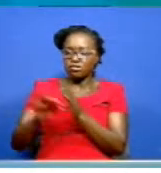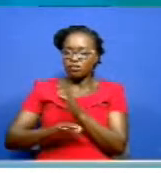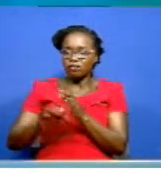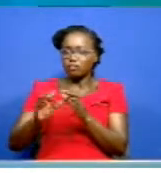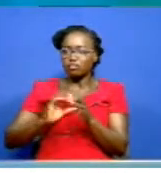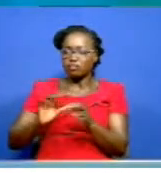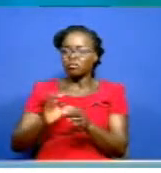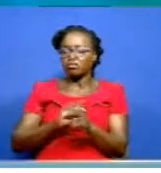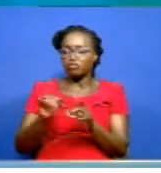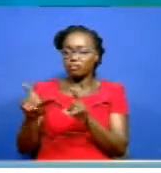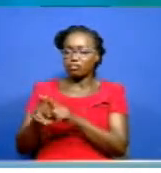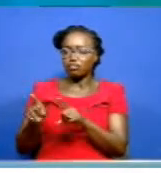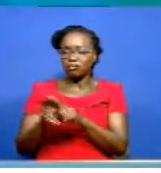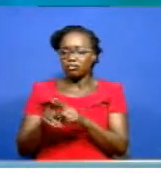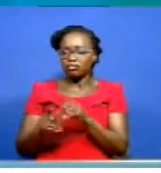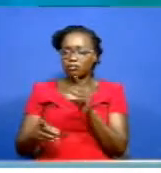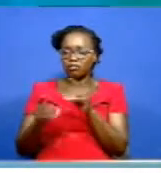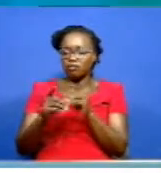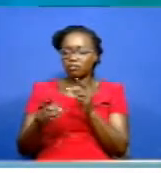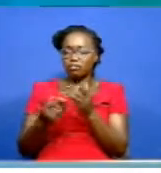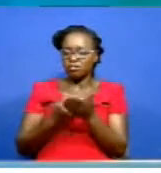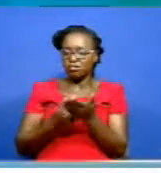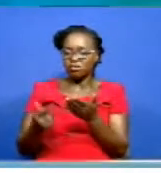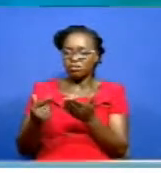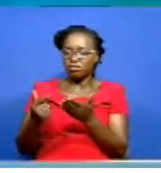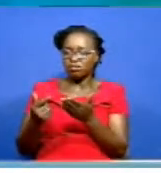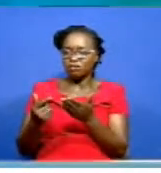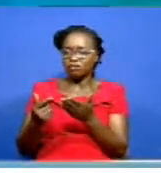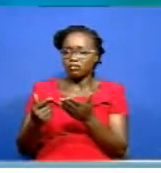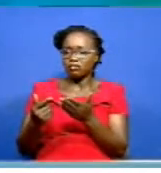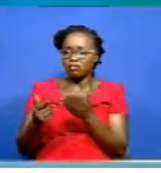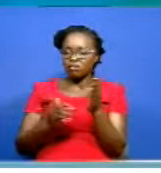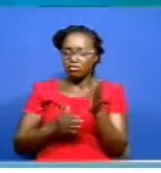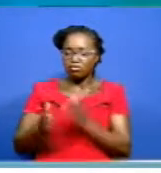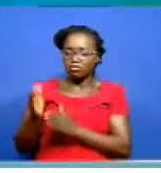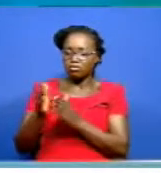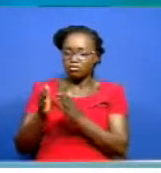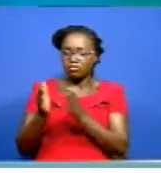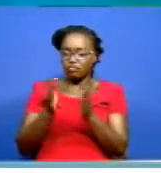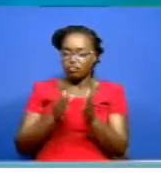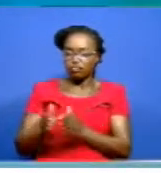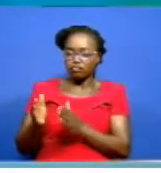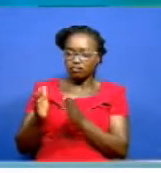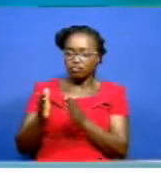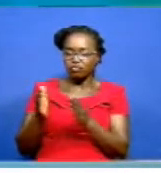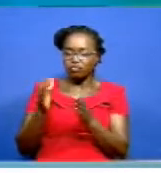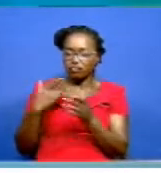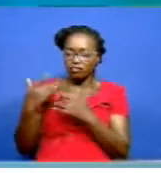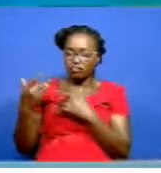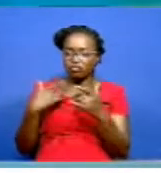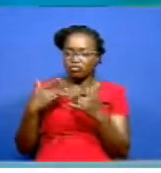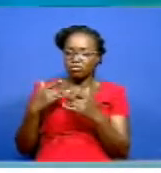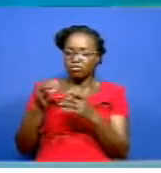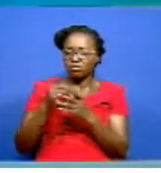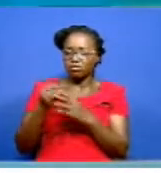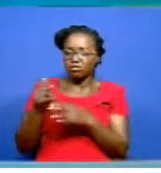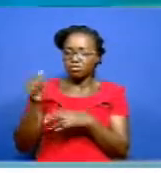also meet weekly, planning and picking up the concerns or